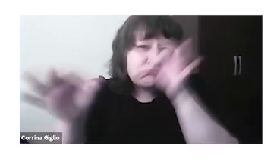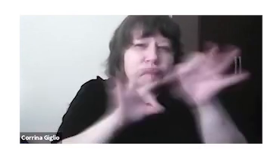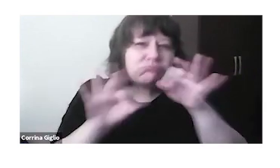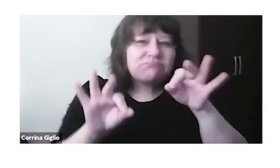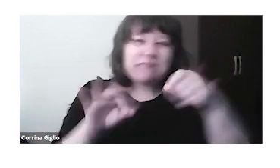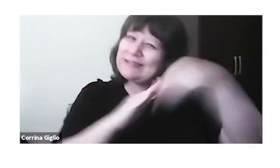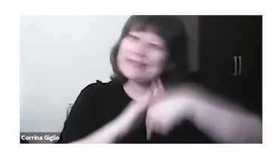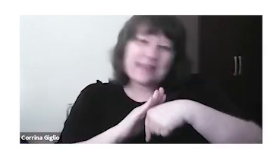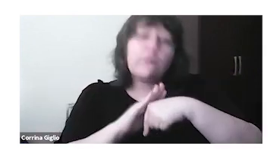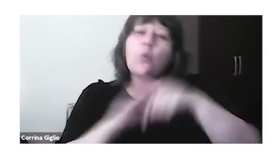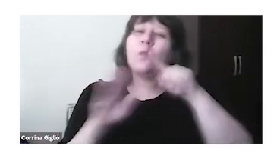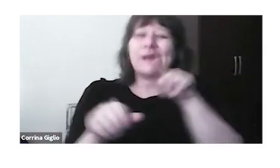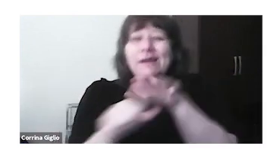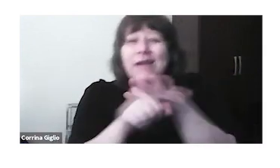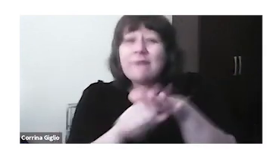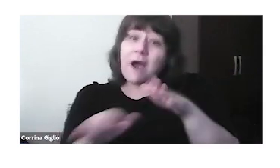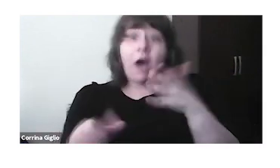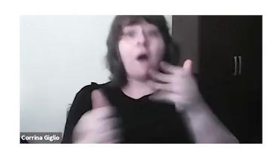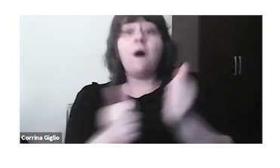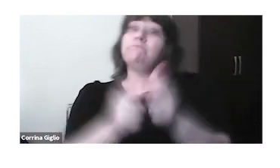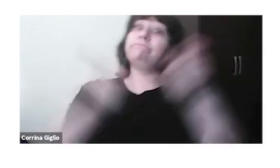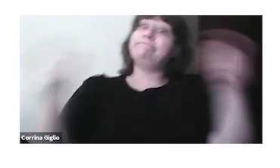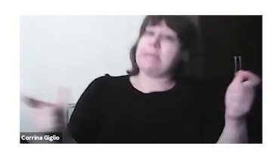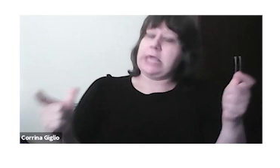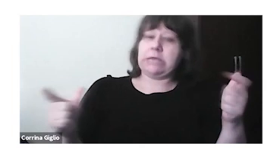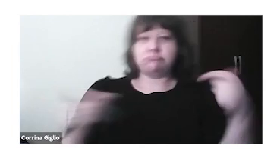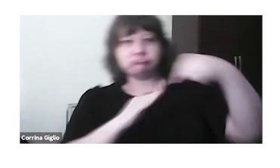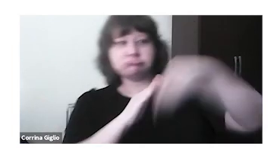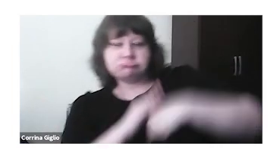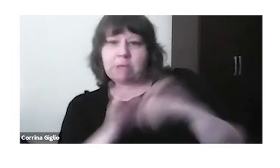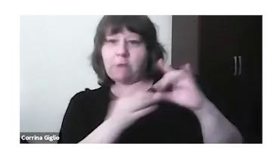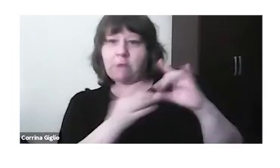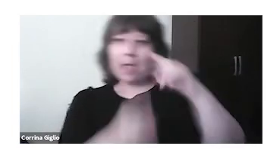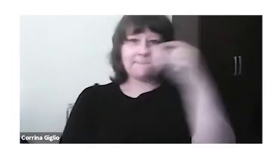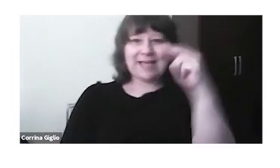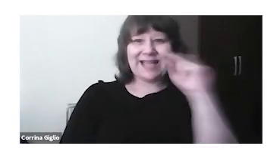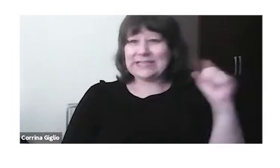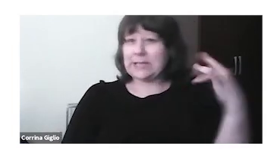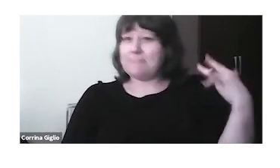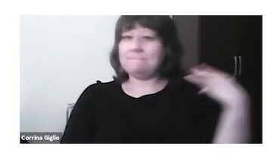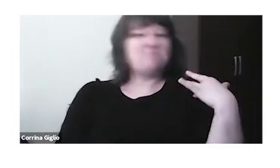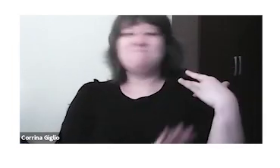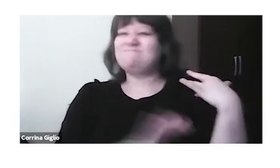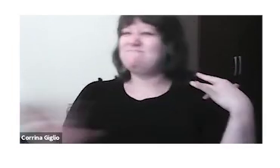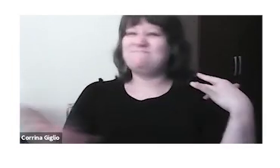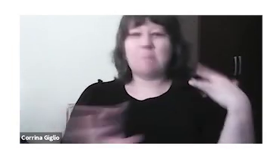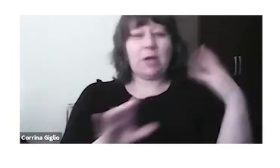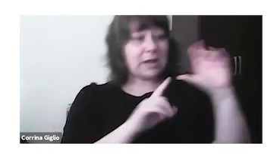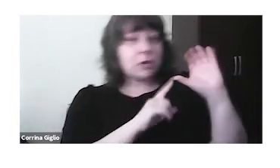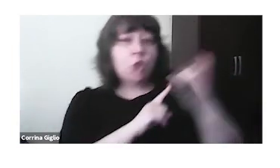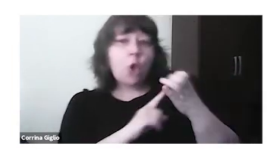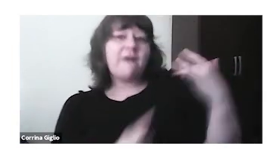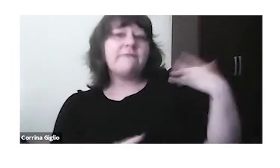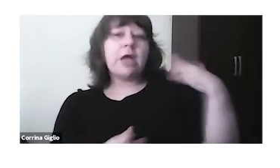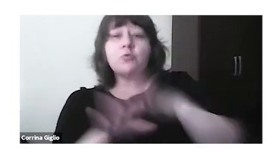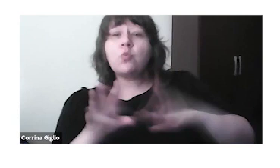going to be able to cover the breadth of everyone and all the things that have played a role in Black culture in fashion across